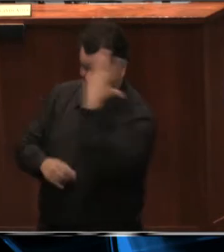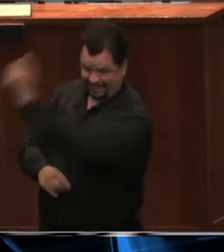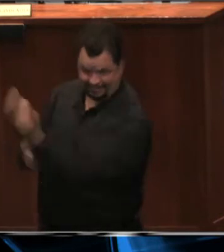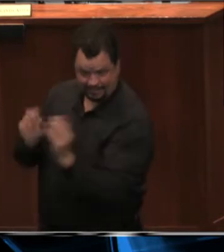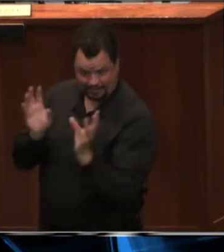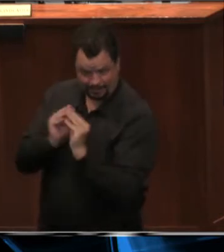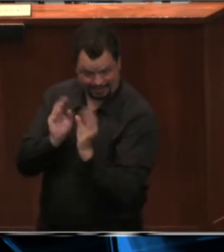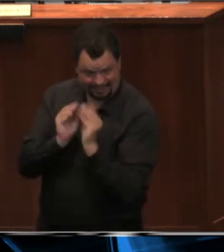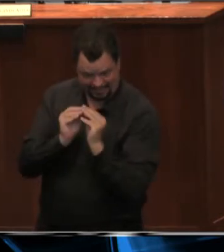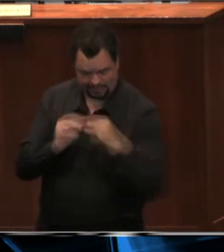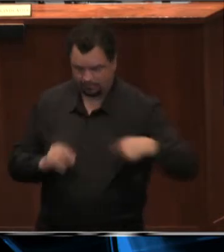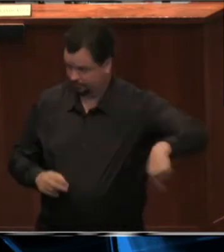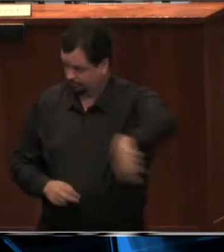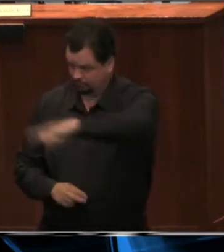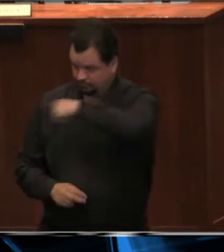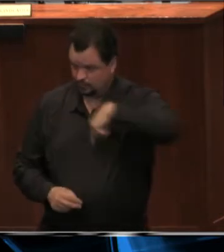about